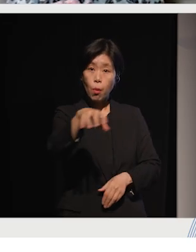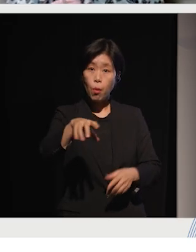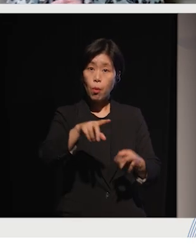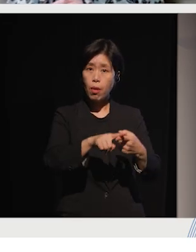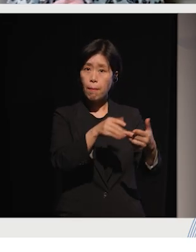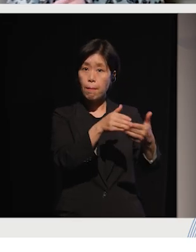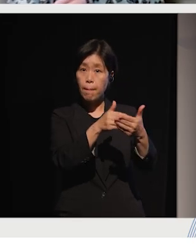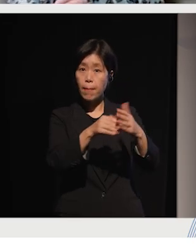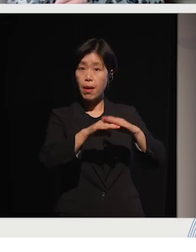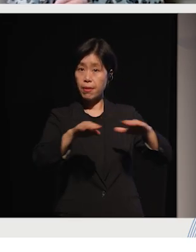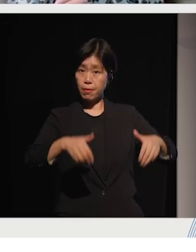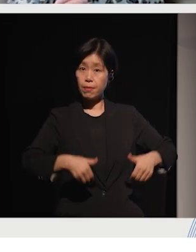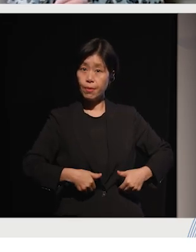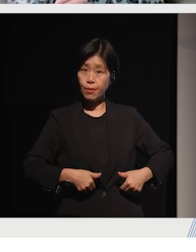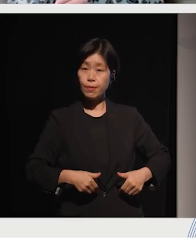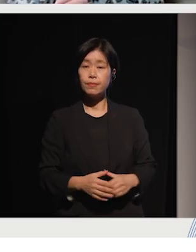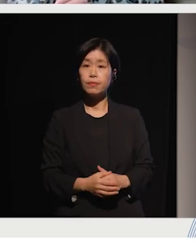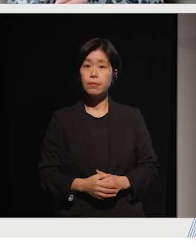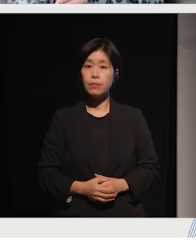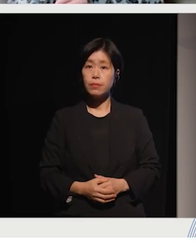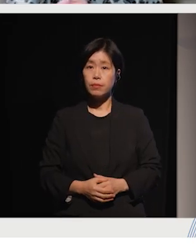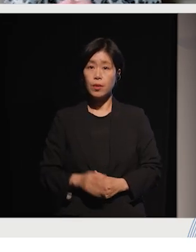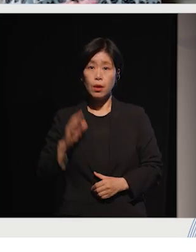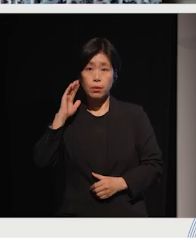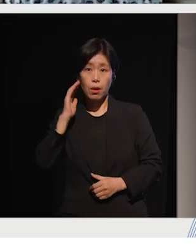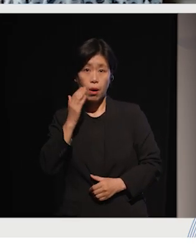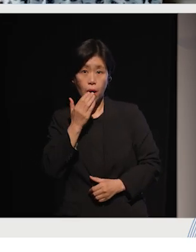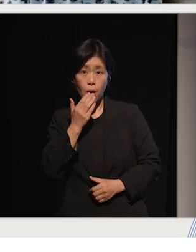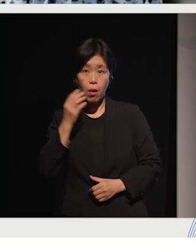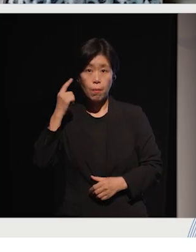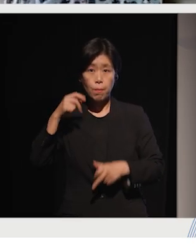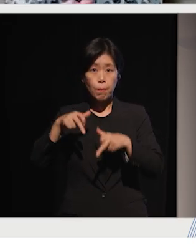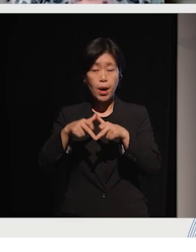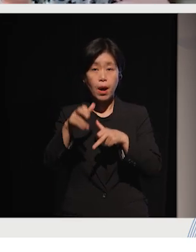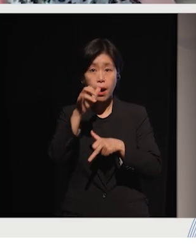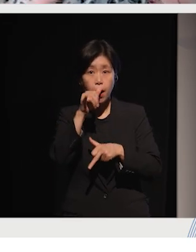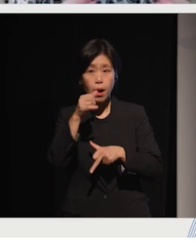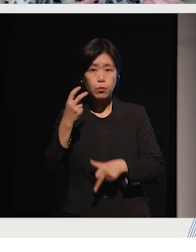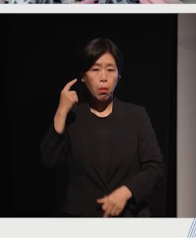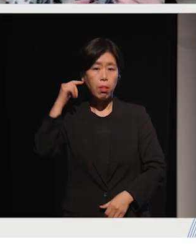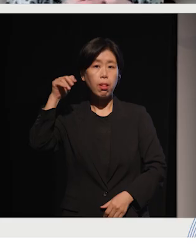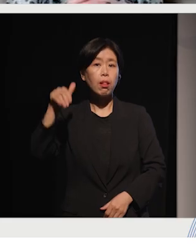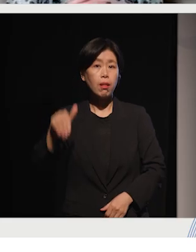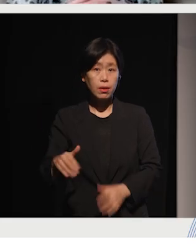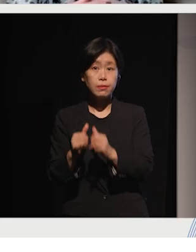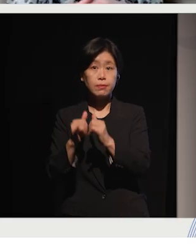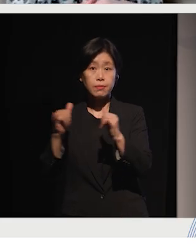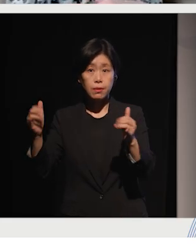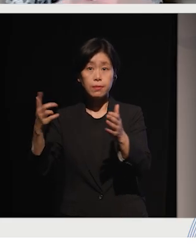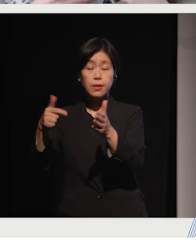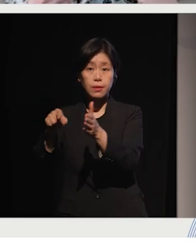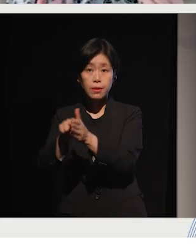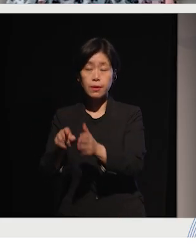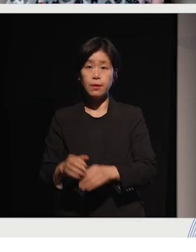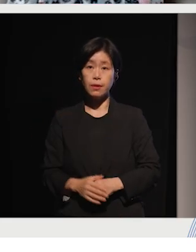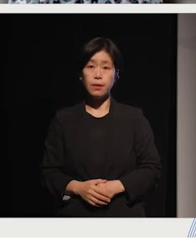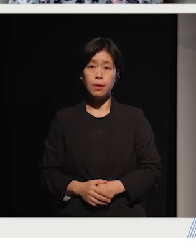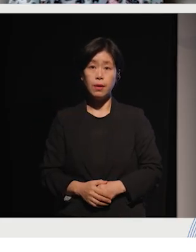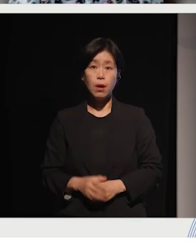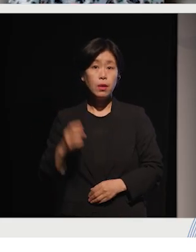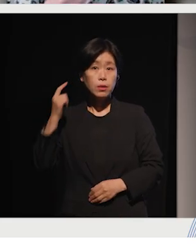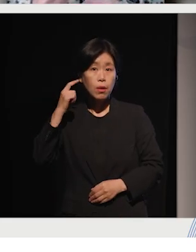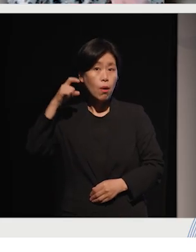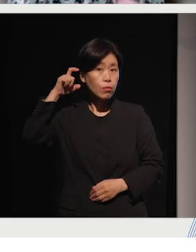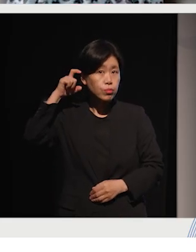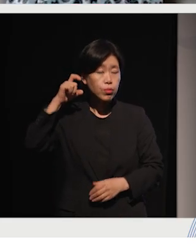buildings. Sometimes those barriers have to do with communication, like we might need to have assistive listening